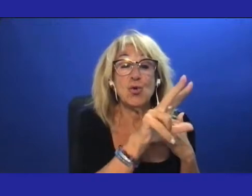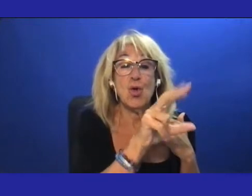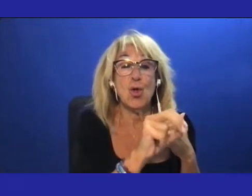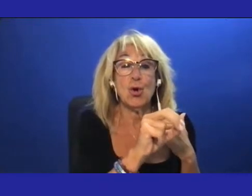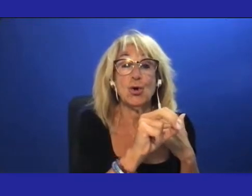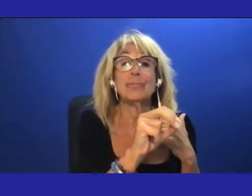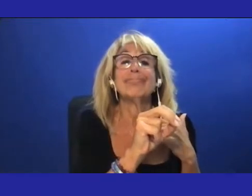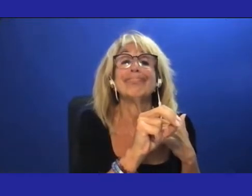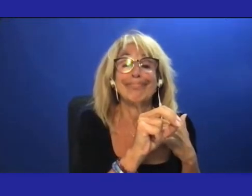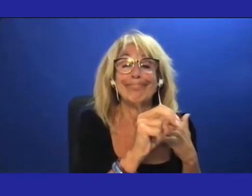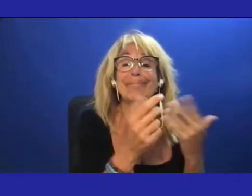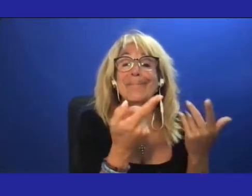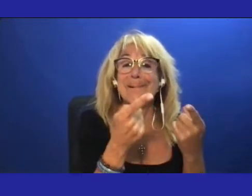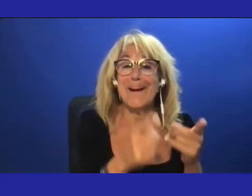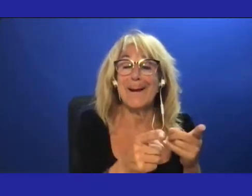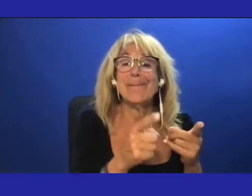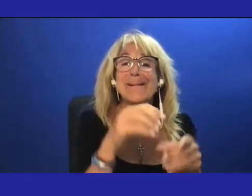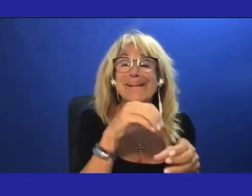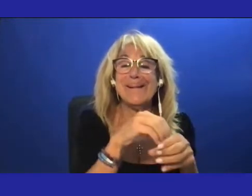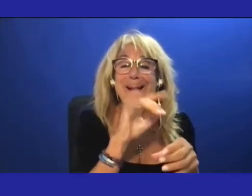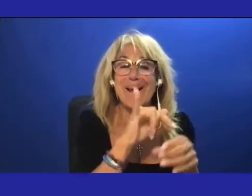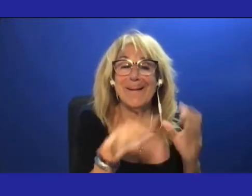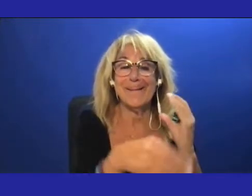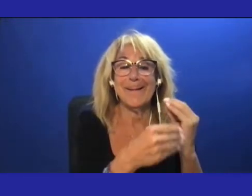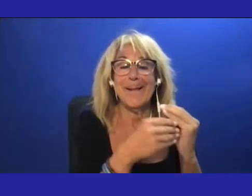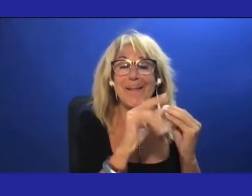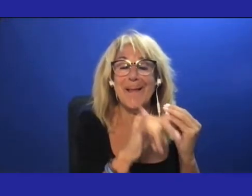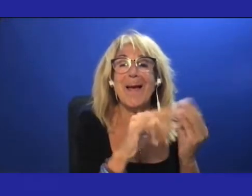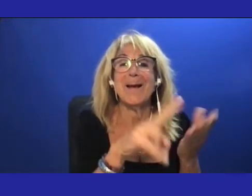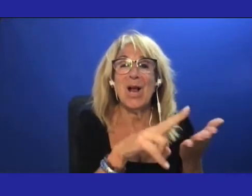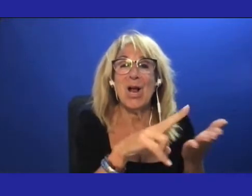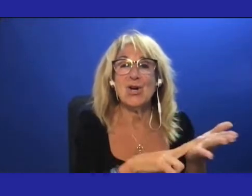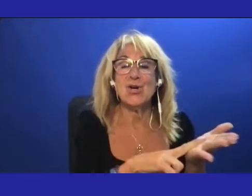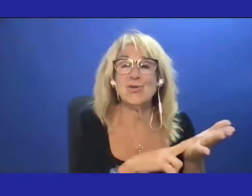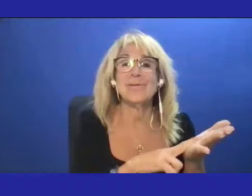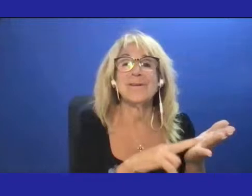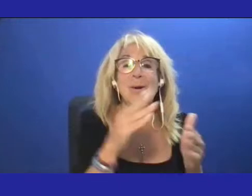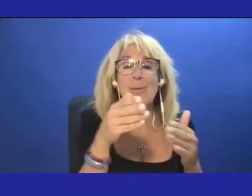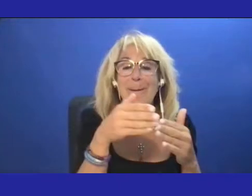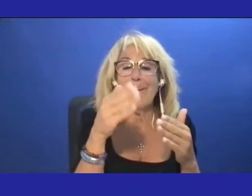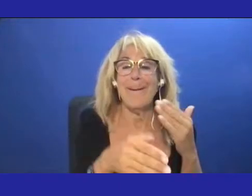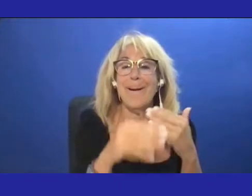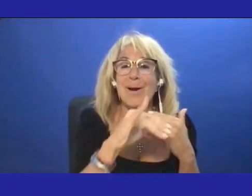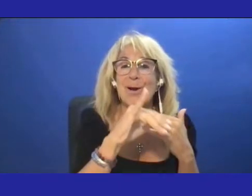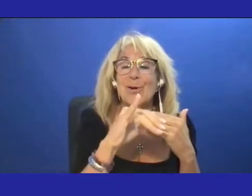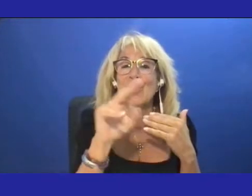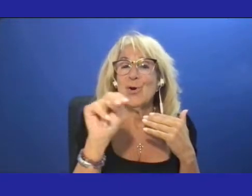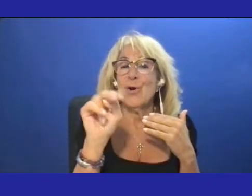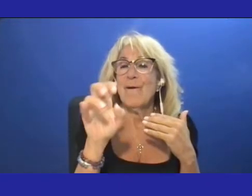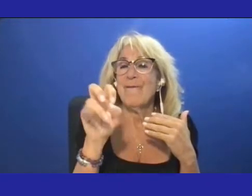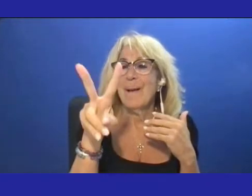is on that same contract between July 1st and November 30th of this year.